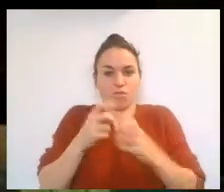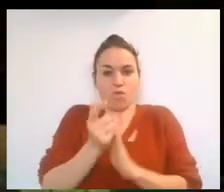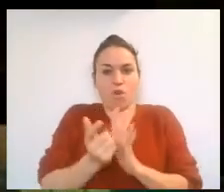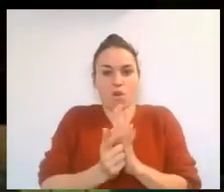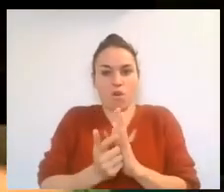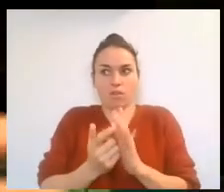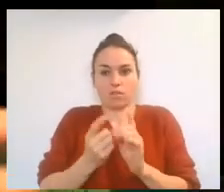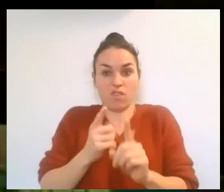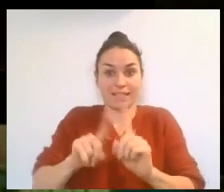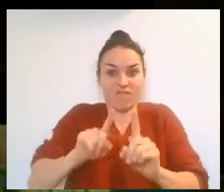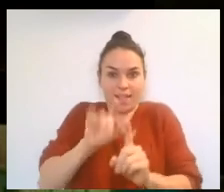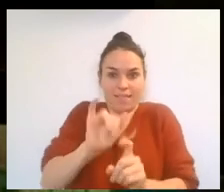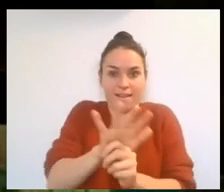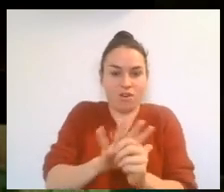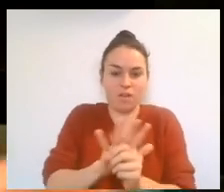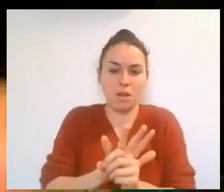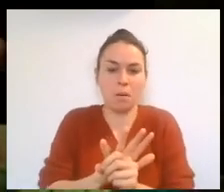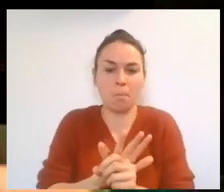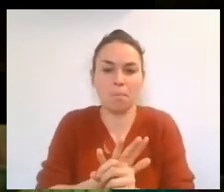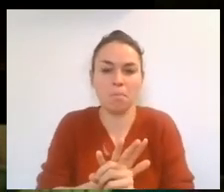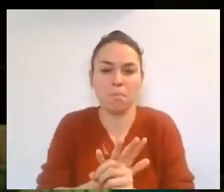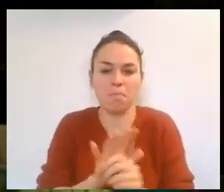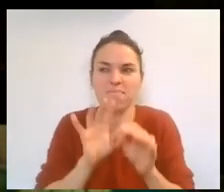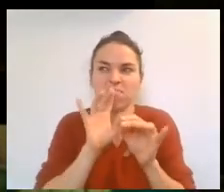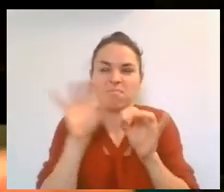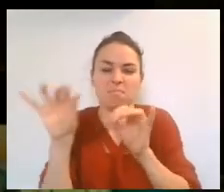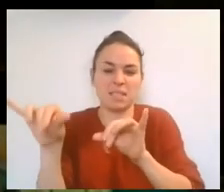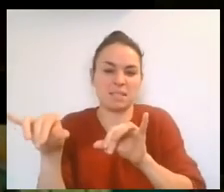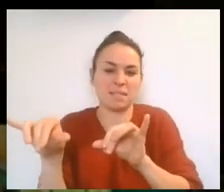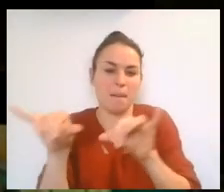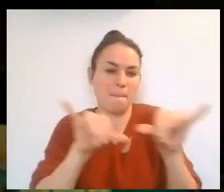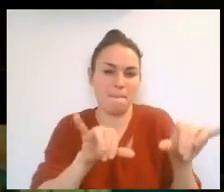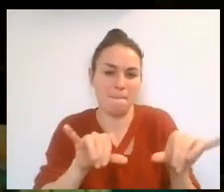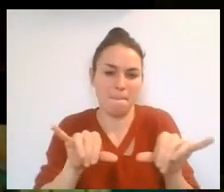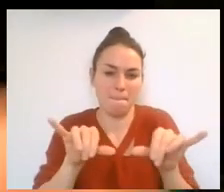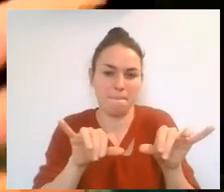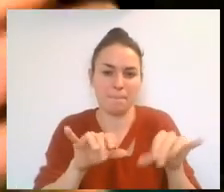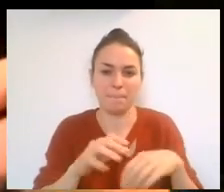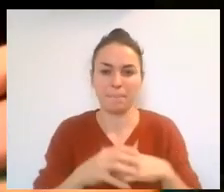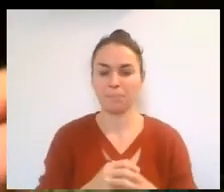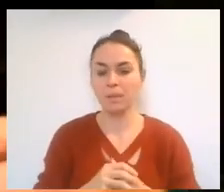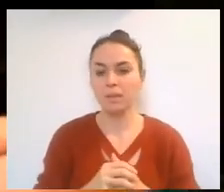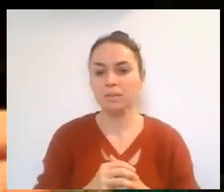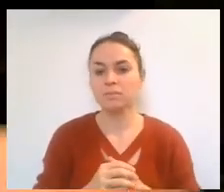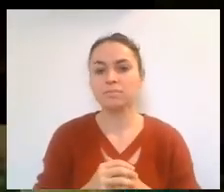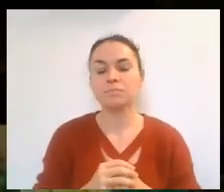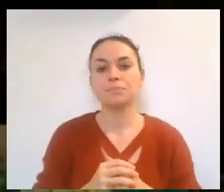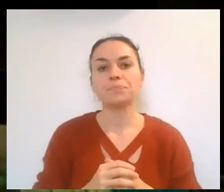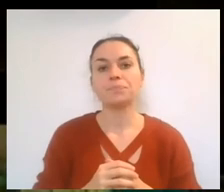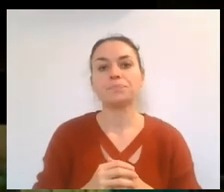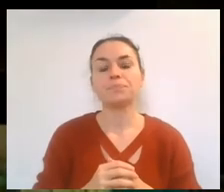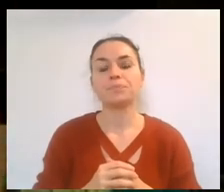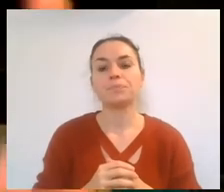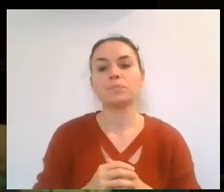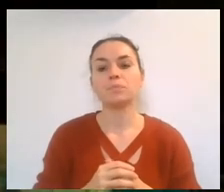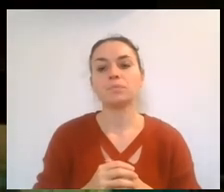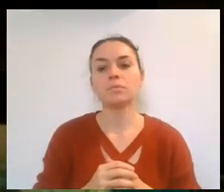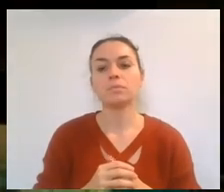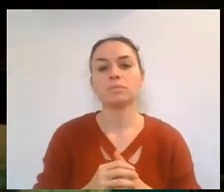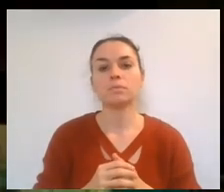different, such that right now those things would be completely different